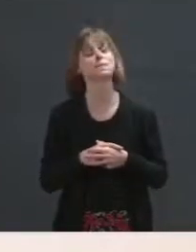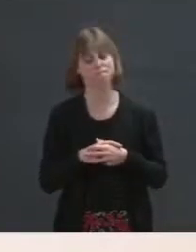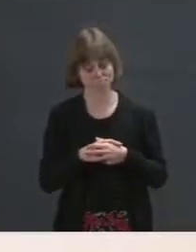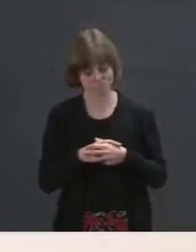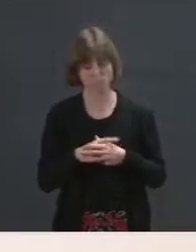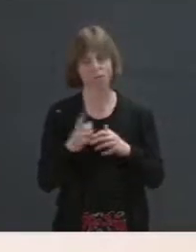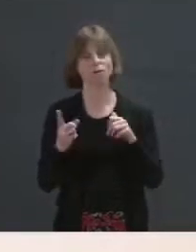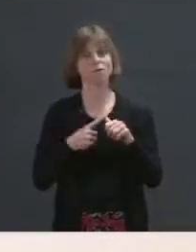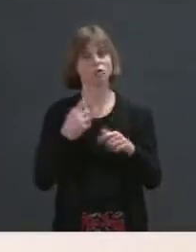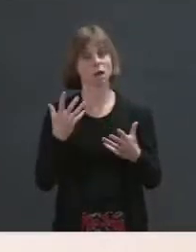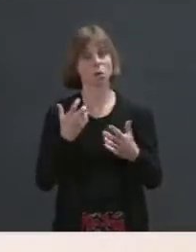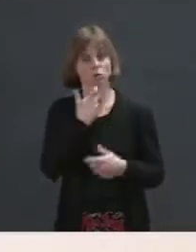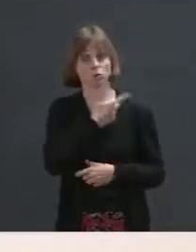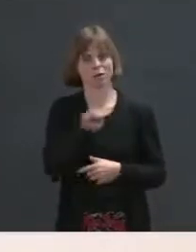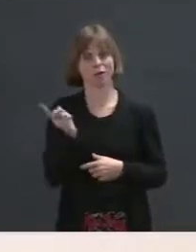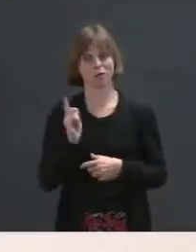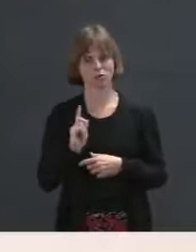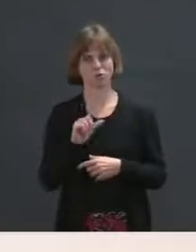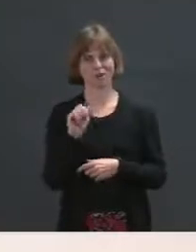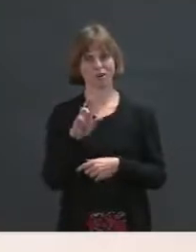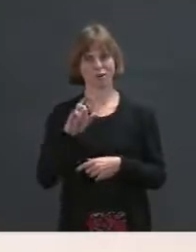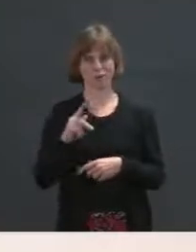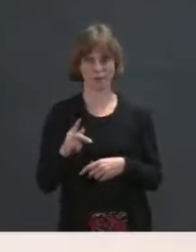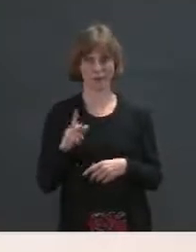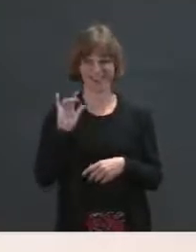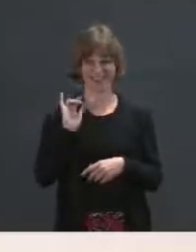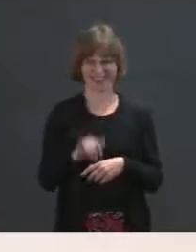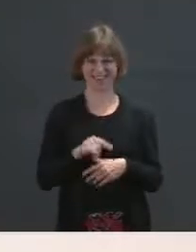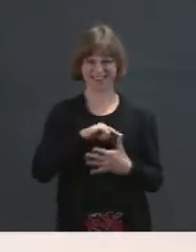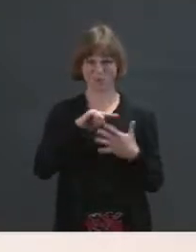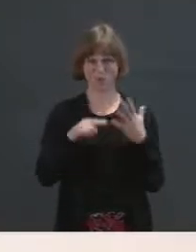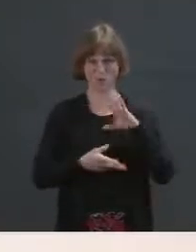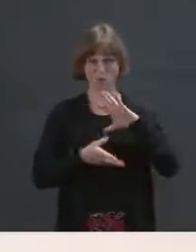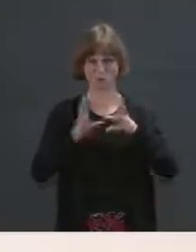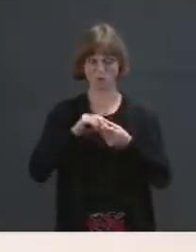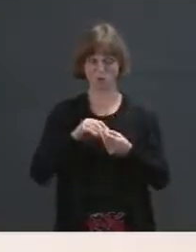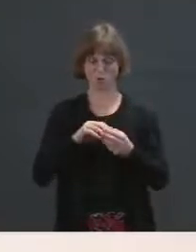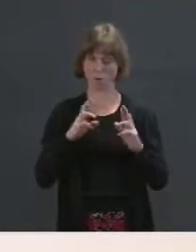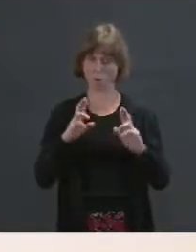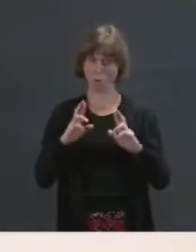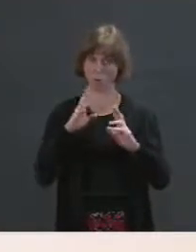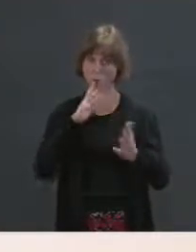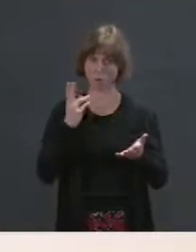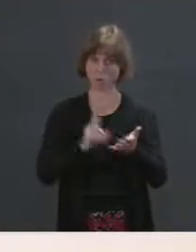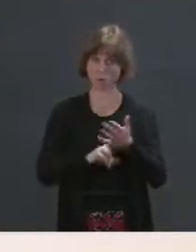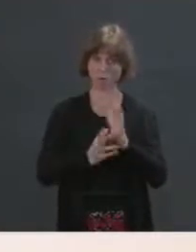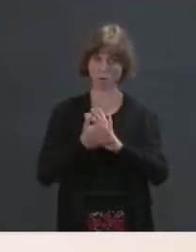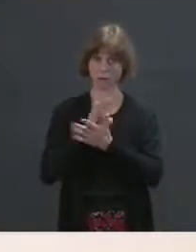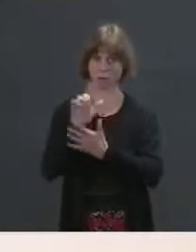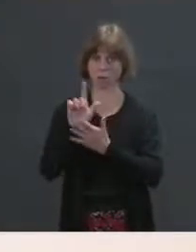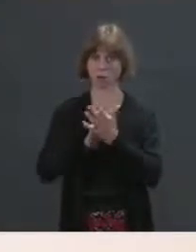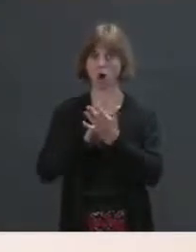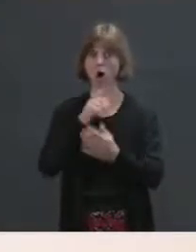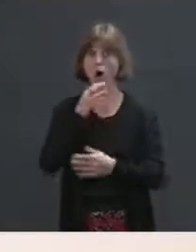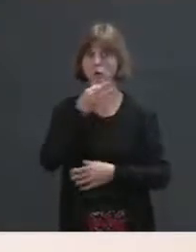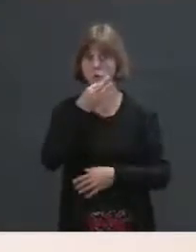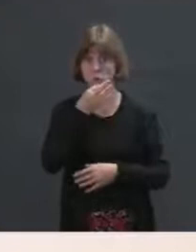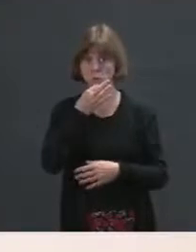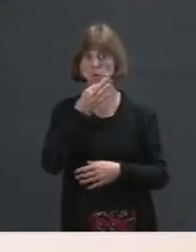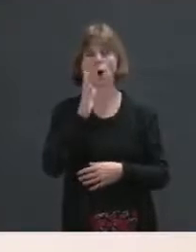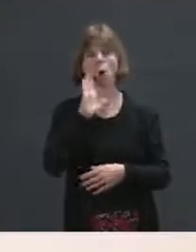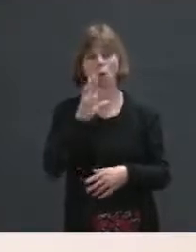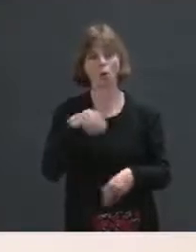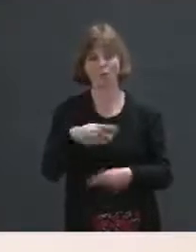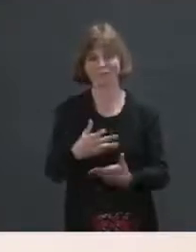Rescue Plan is the package that we hope we will have signed into law soon that is going to provide relief that